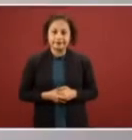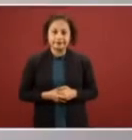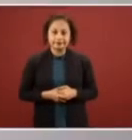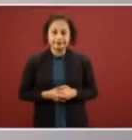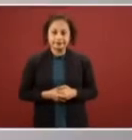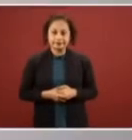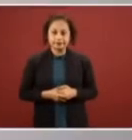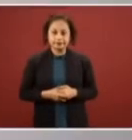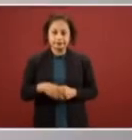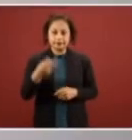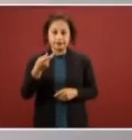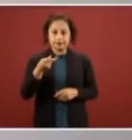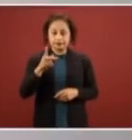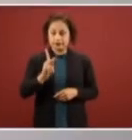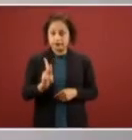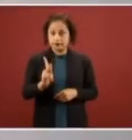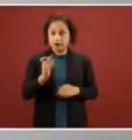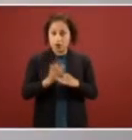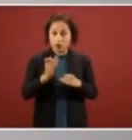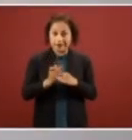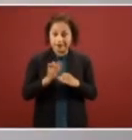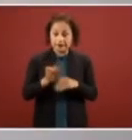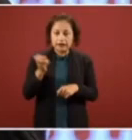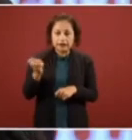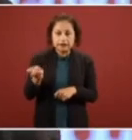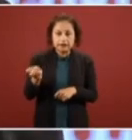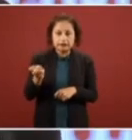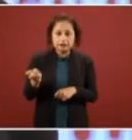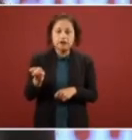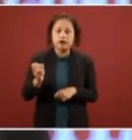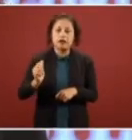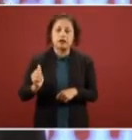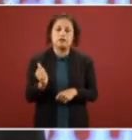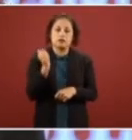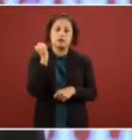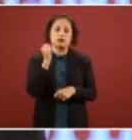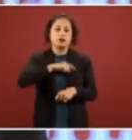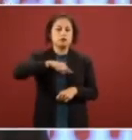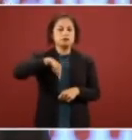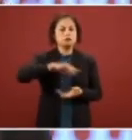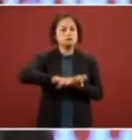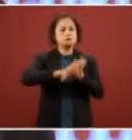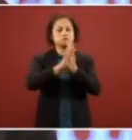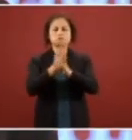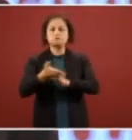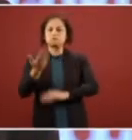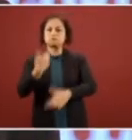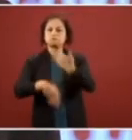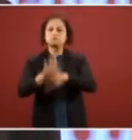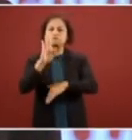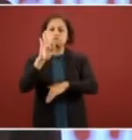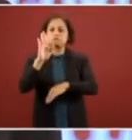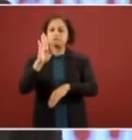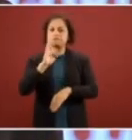Pero hay que aprovechar eso. But we need to take advantage of this. Para avanzar. In order to advance.